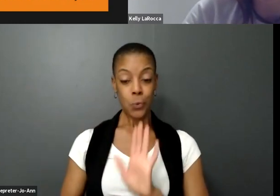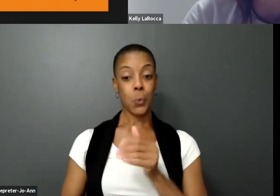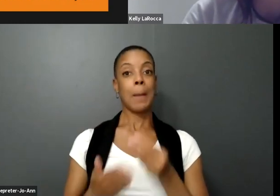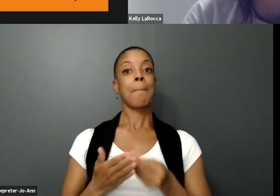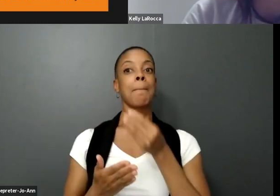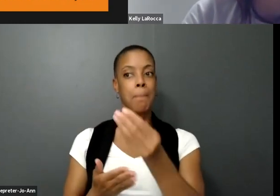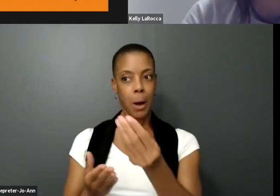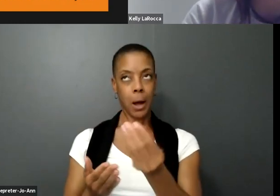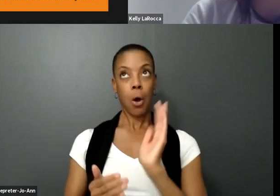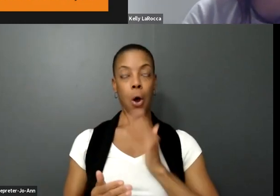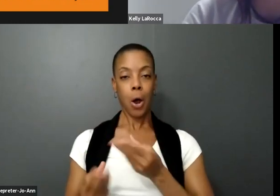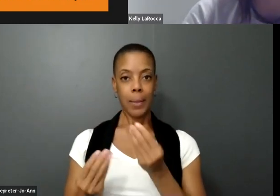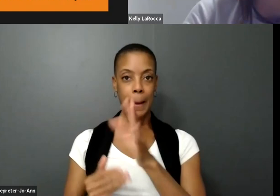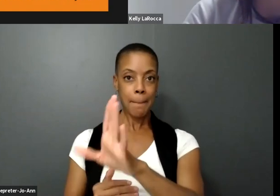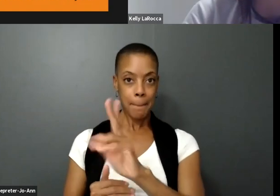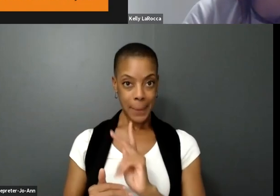back.